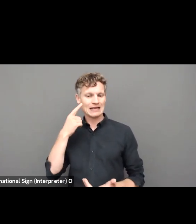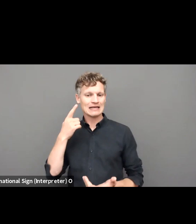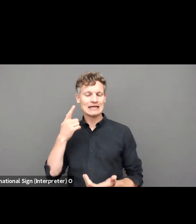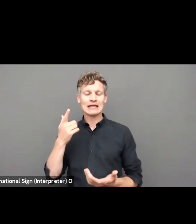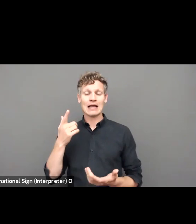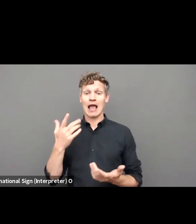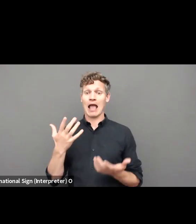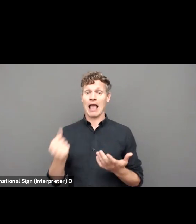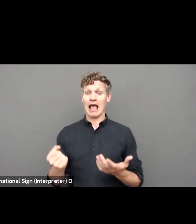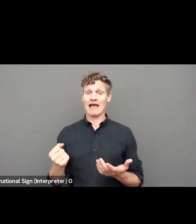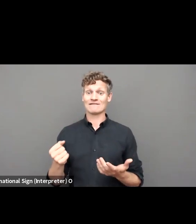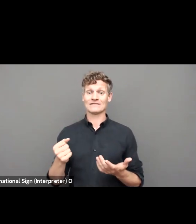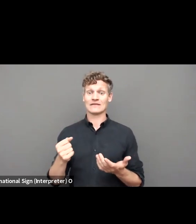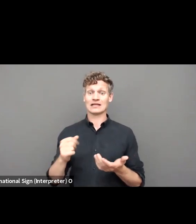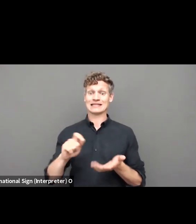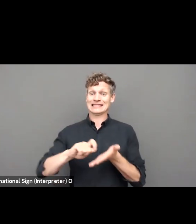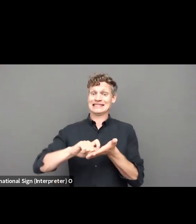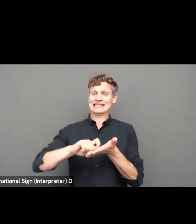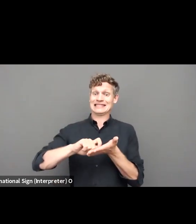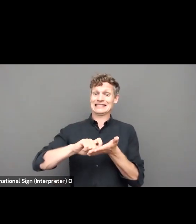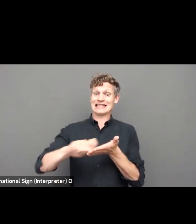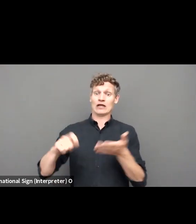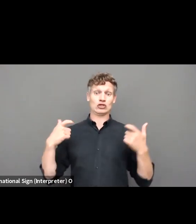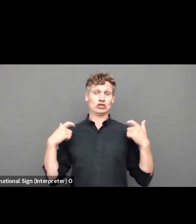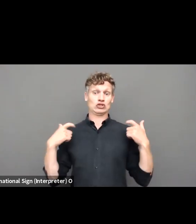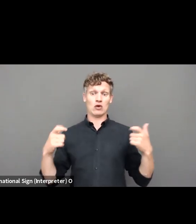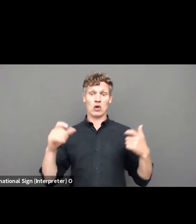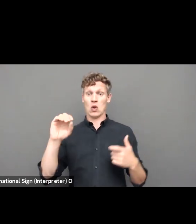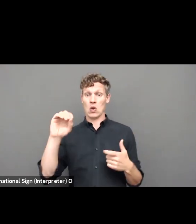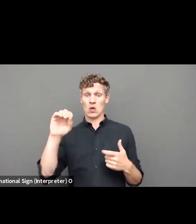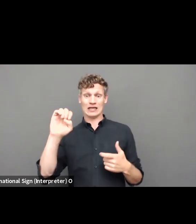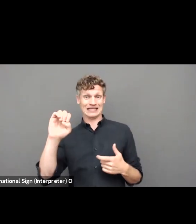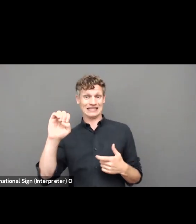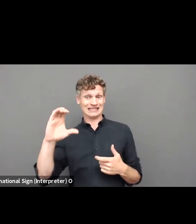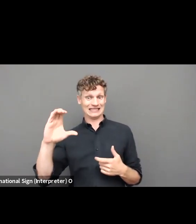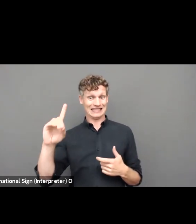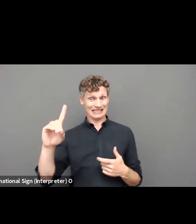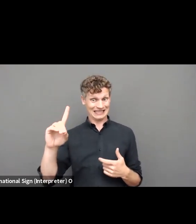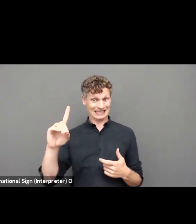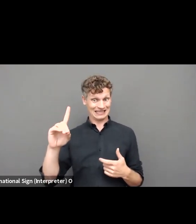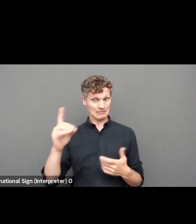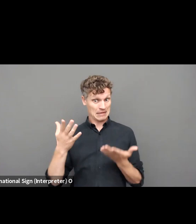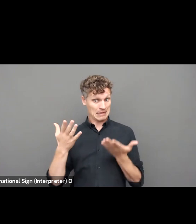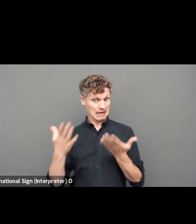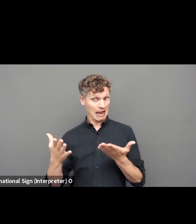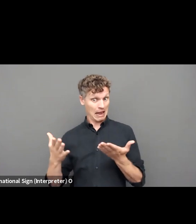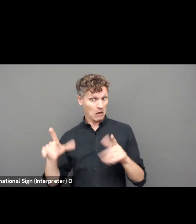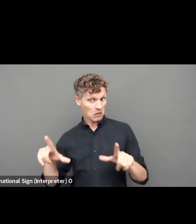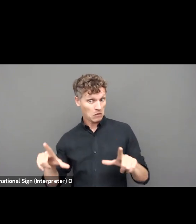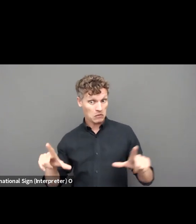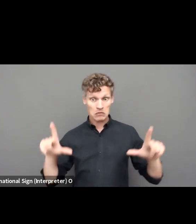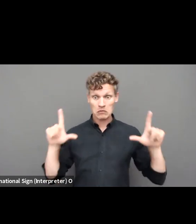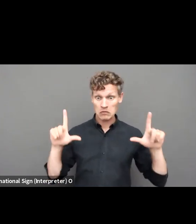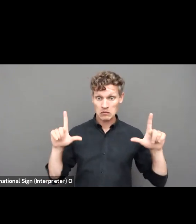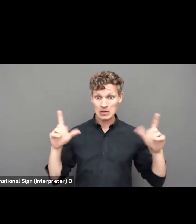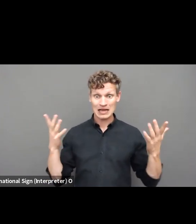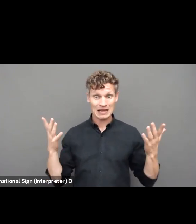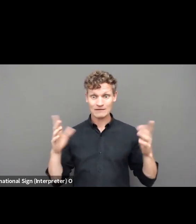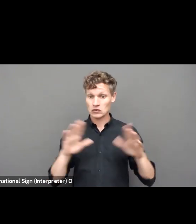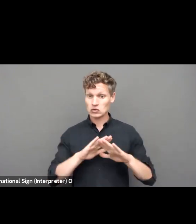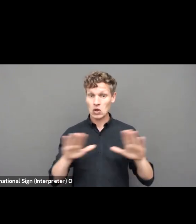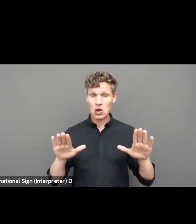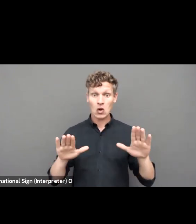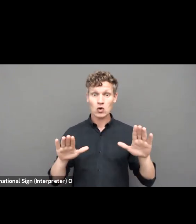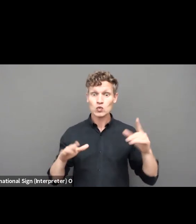of the OECD, if he is available now. Alternatively, technical team. Can you hear me